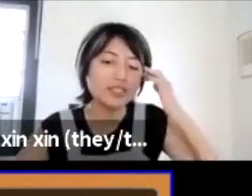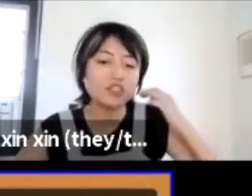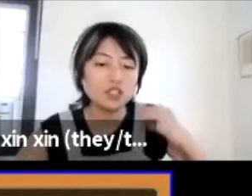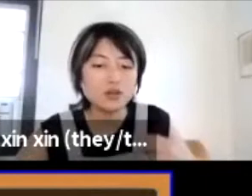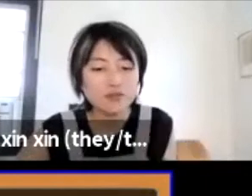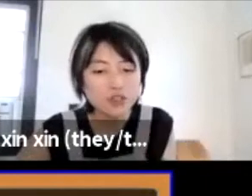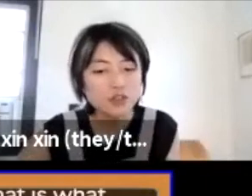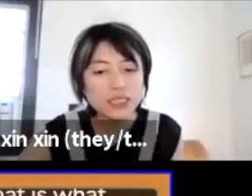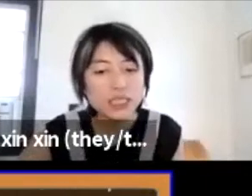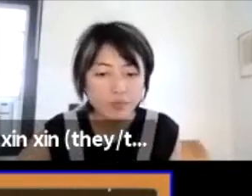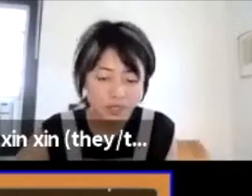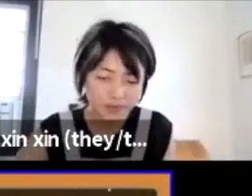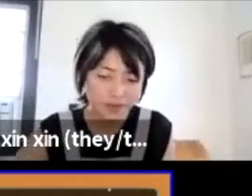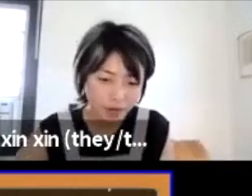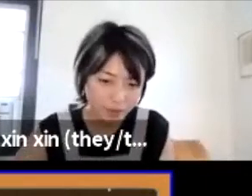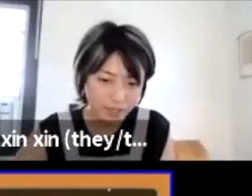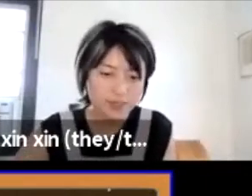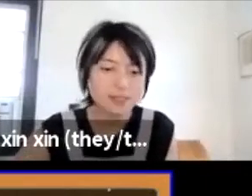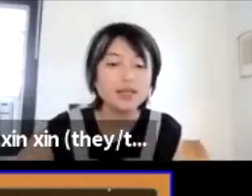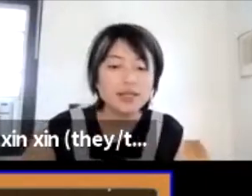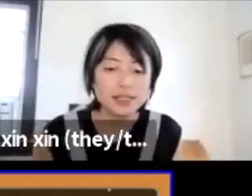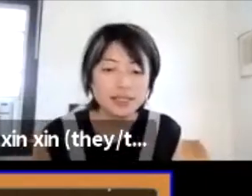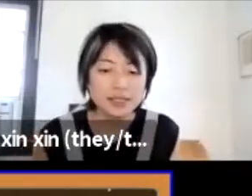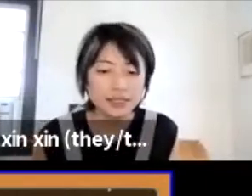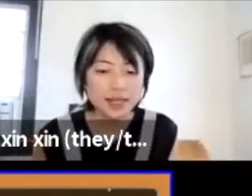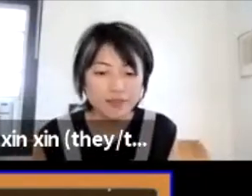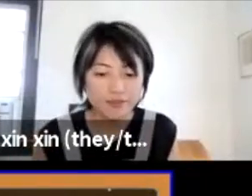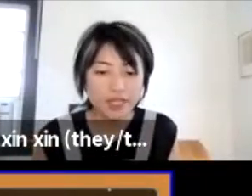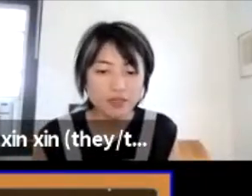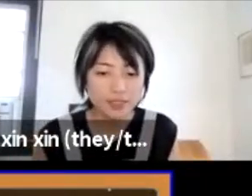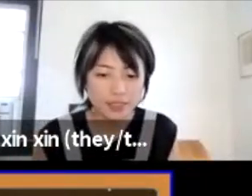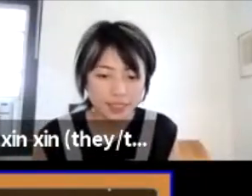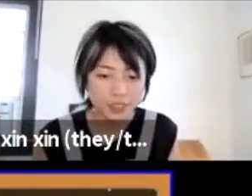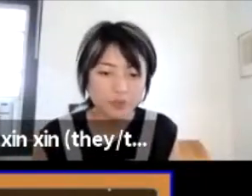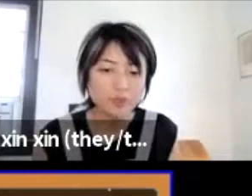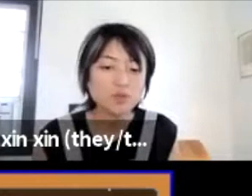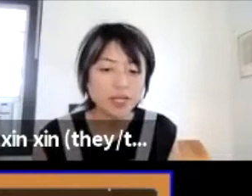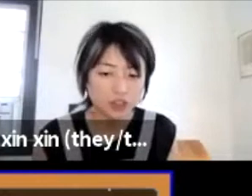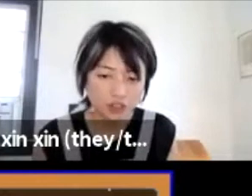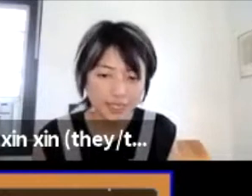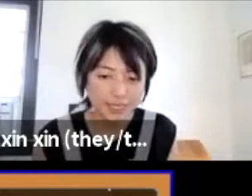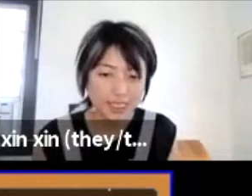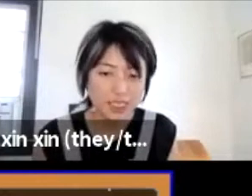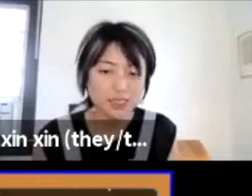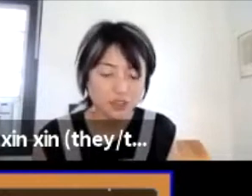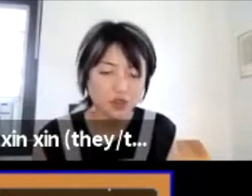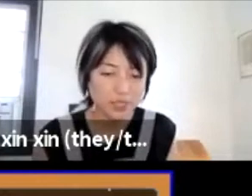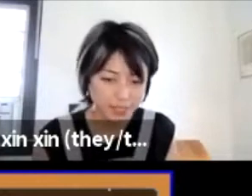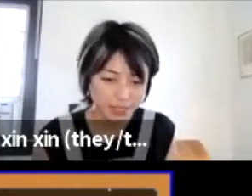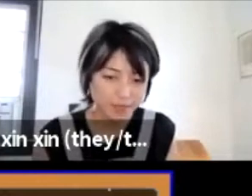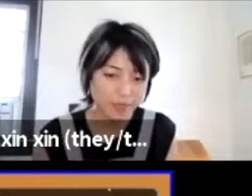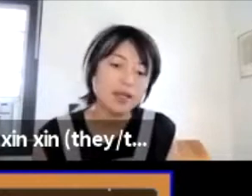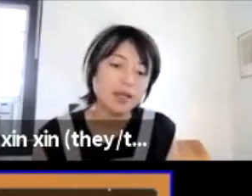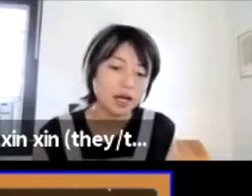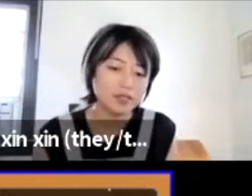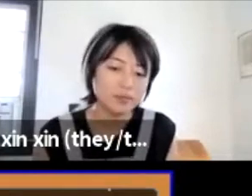supposedly digital and visually immersive environment. CC said, I feel a disconnection between my gender identity and digital